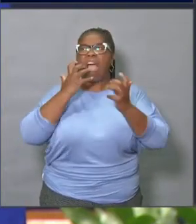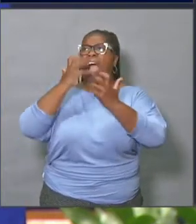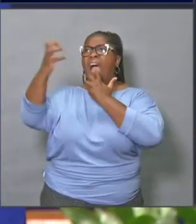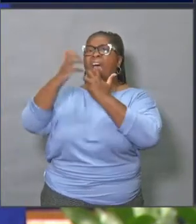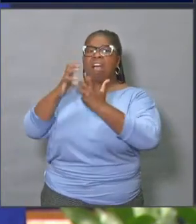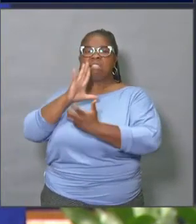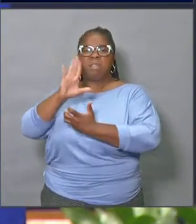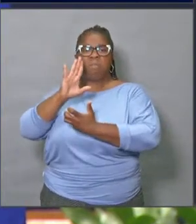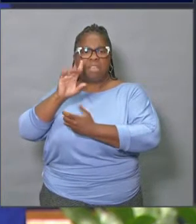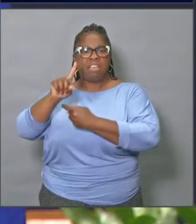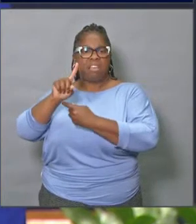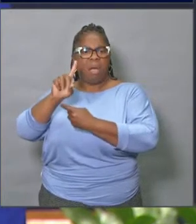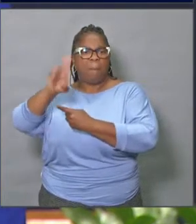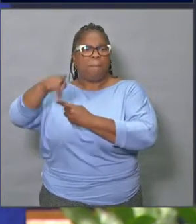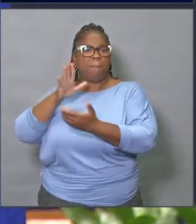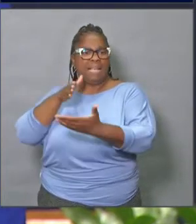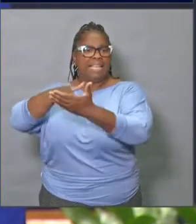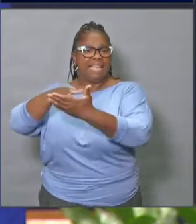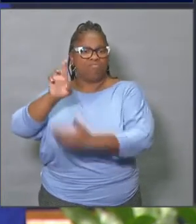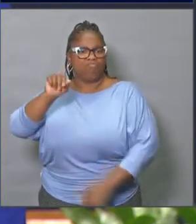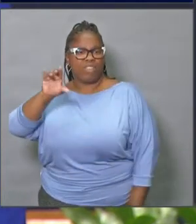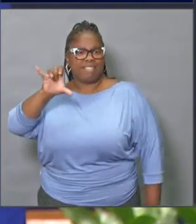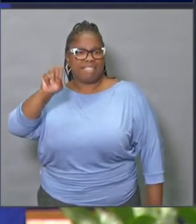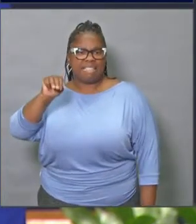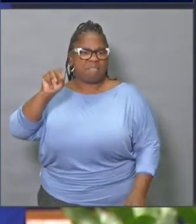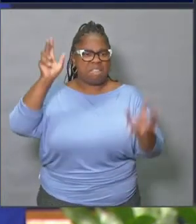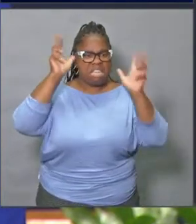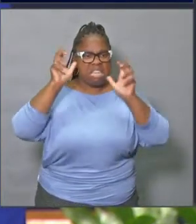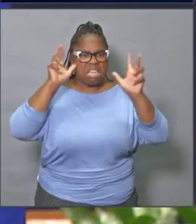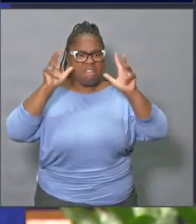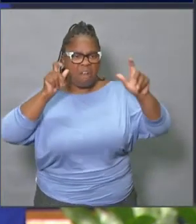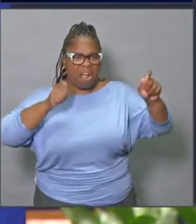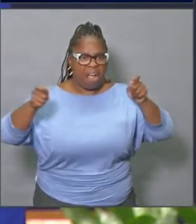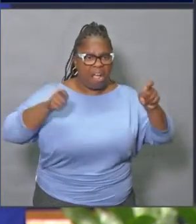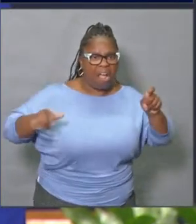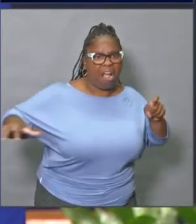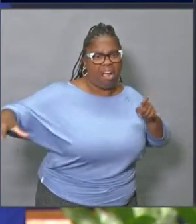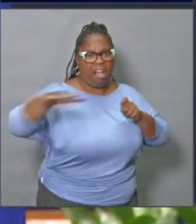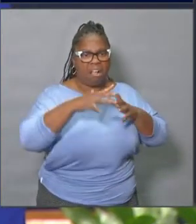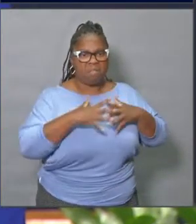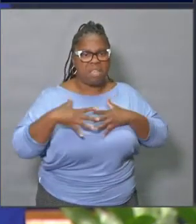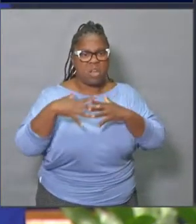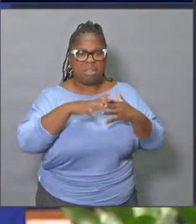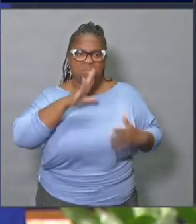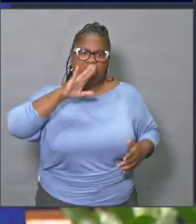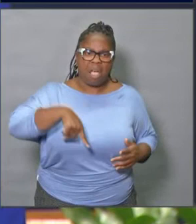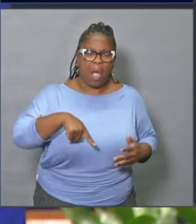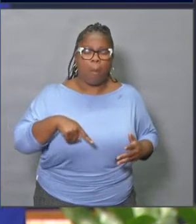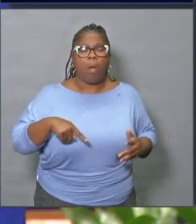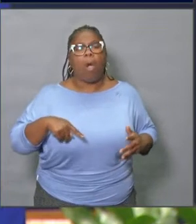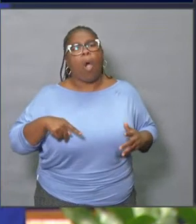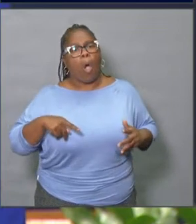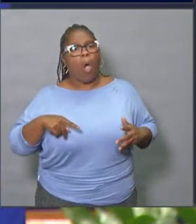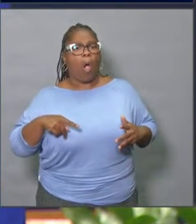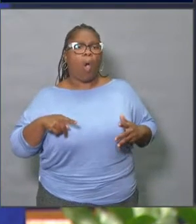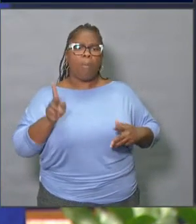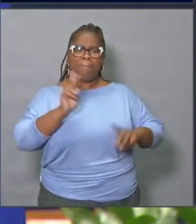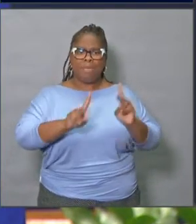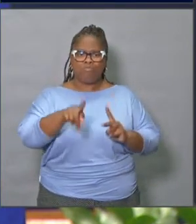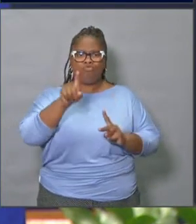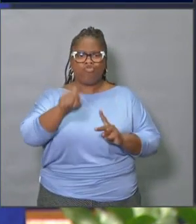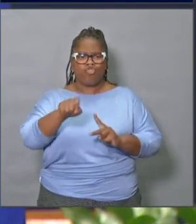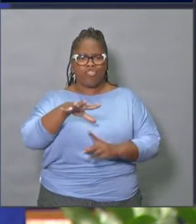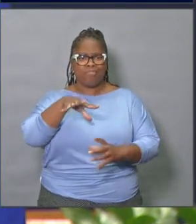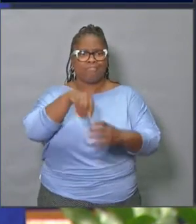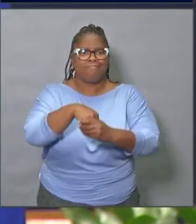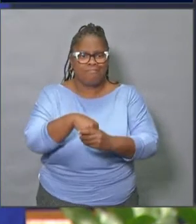all of its pernicious forms, where our collective voices are sorely needed, and where people can and should speak up for